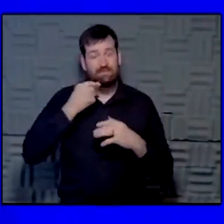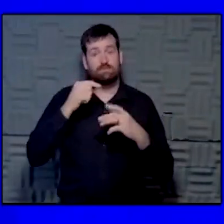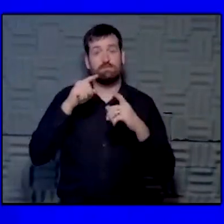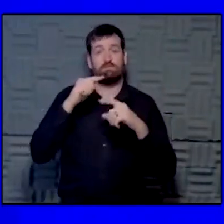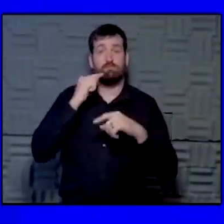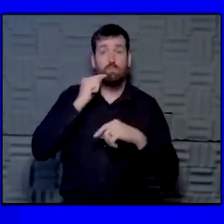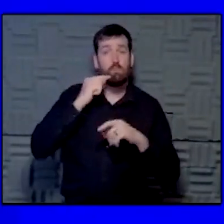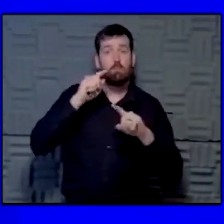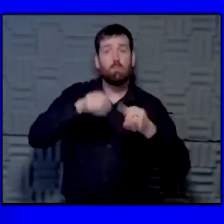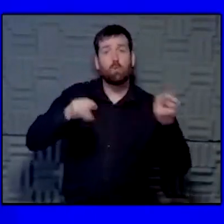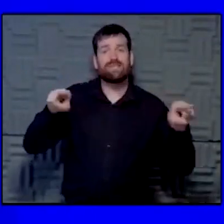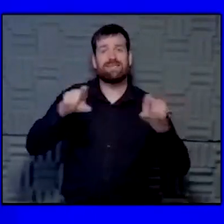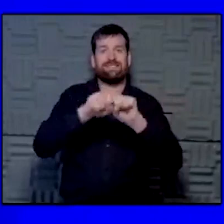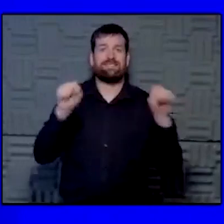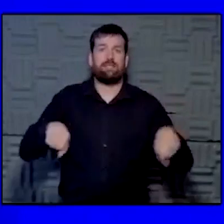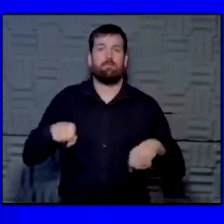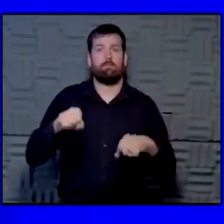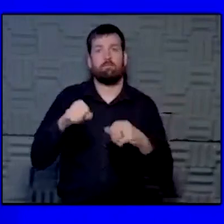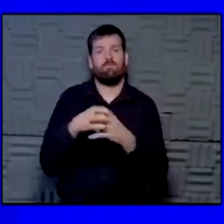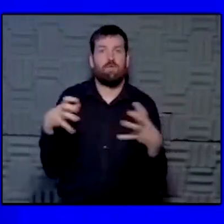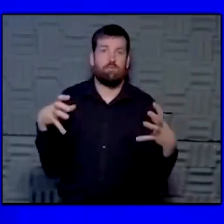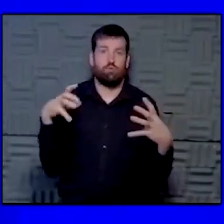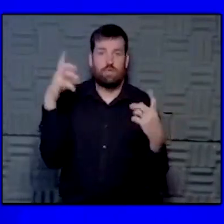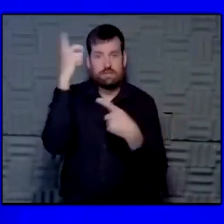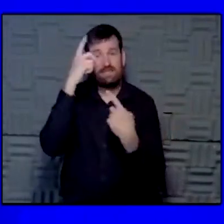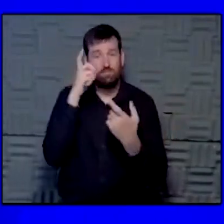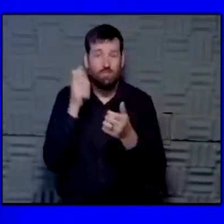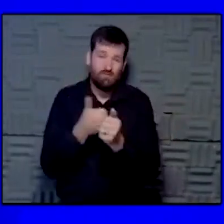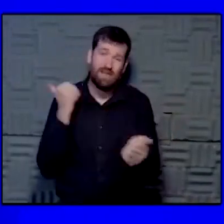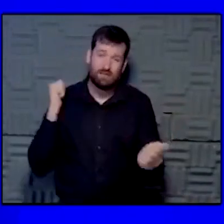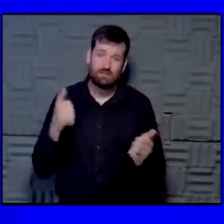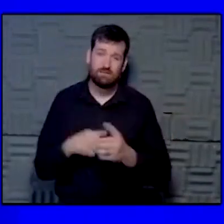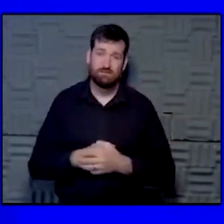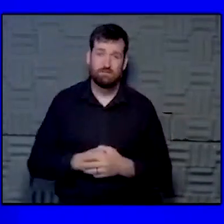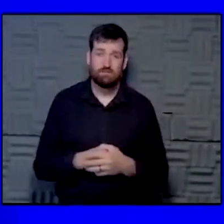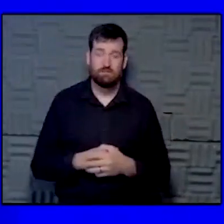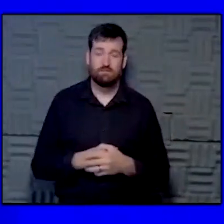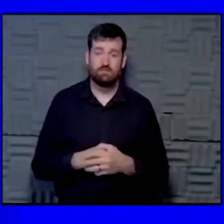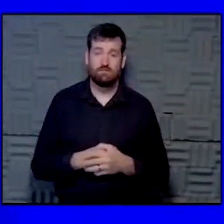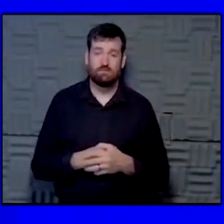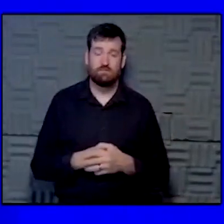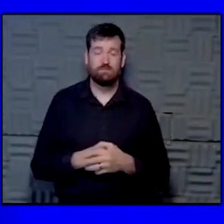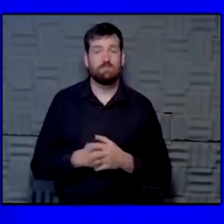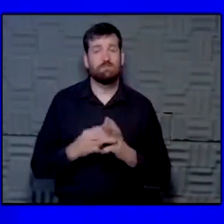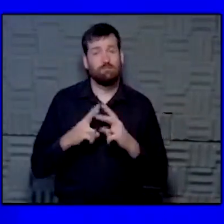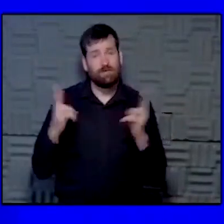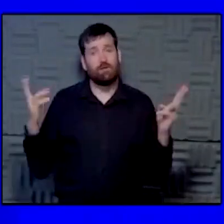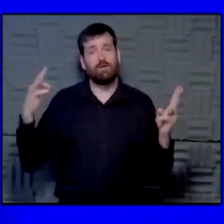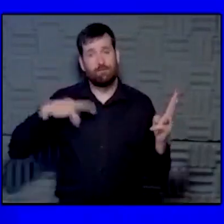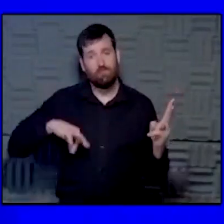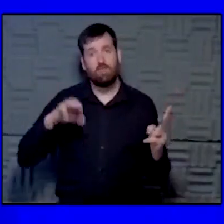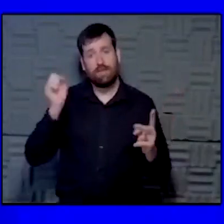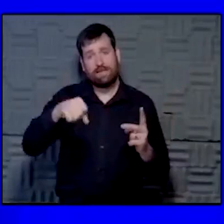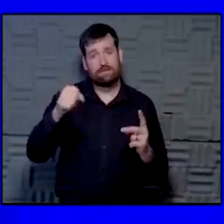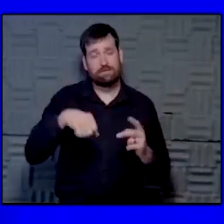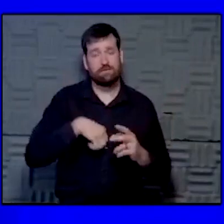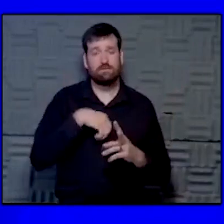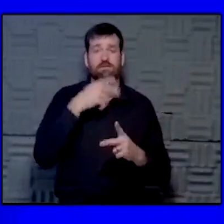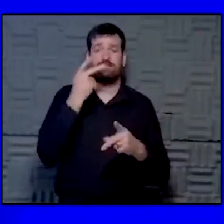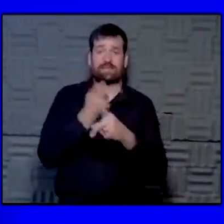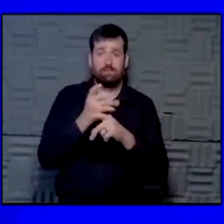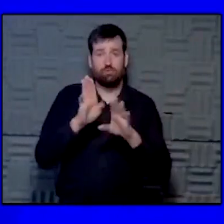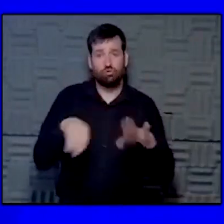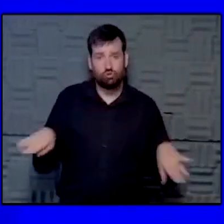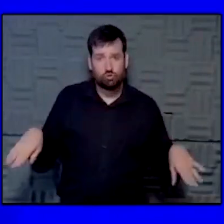multi-system inflammatory disease as well. I think it is going to be very helpful. And again, keeping your